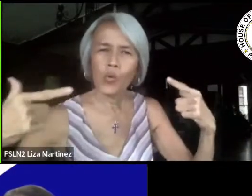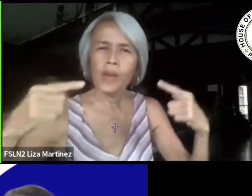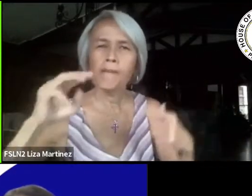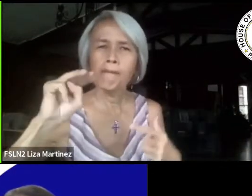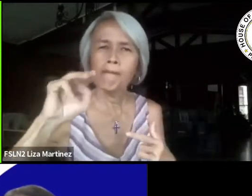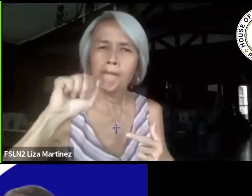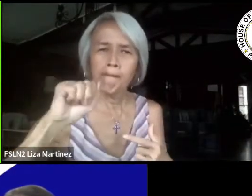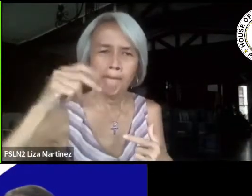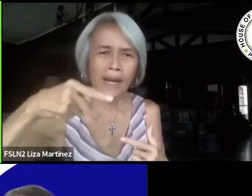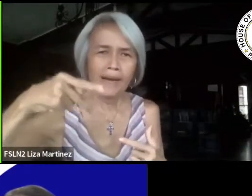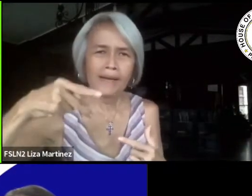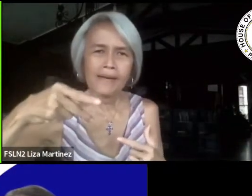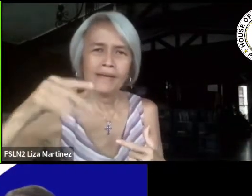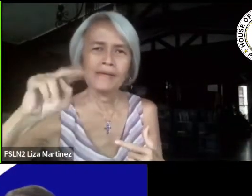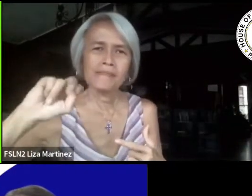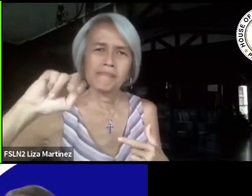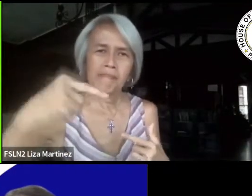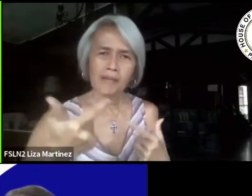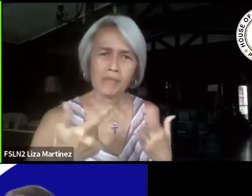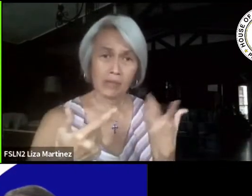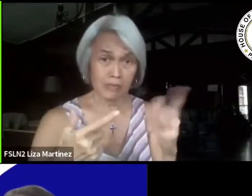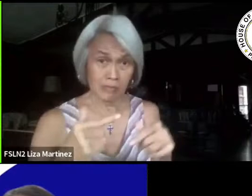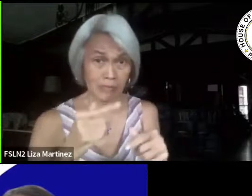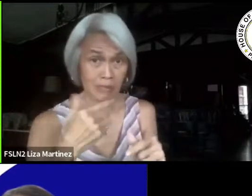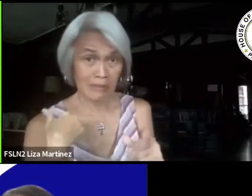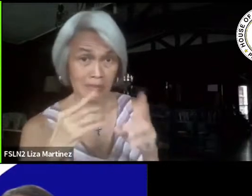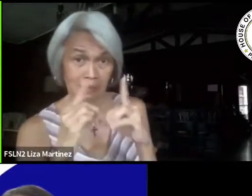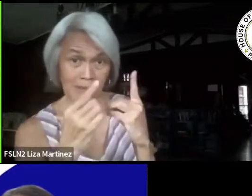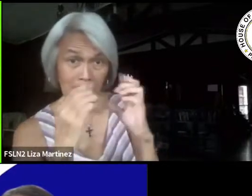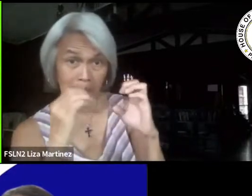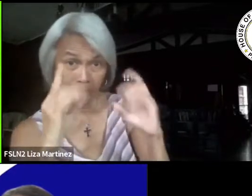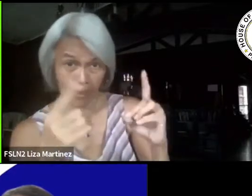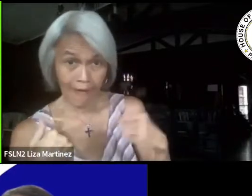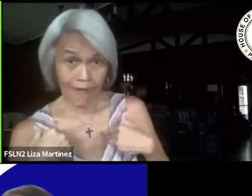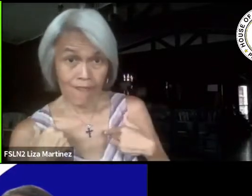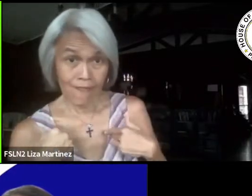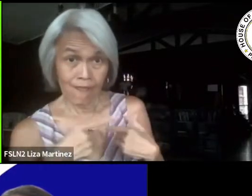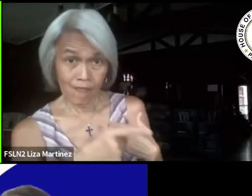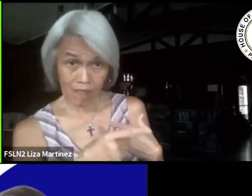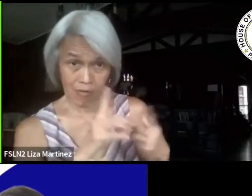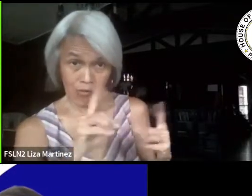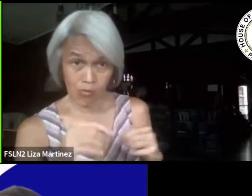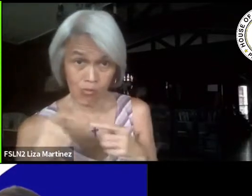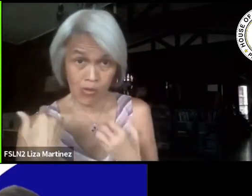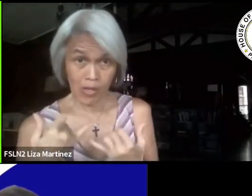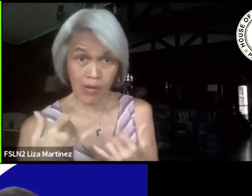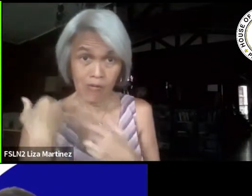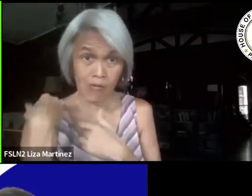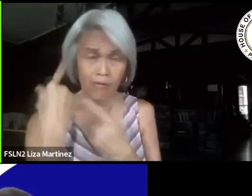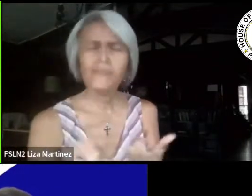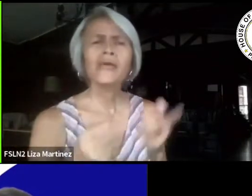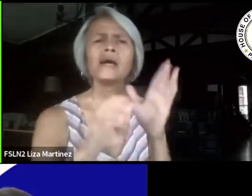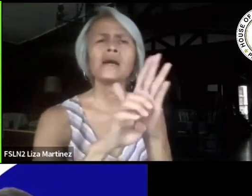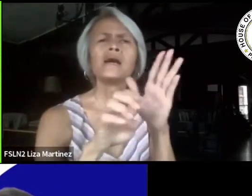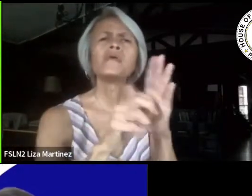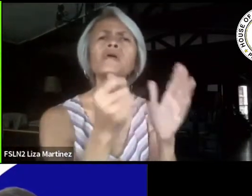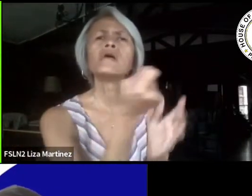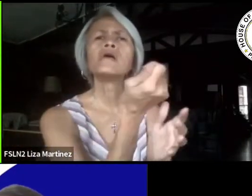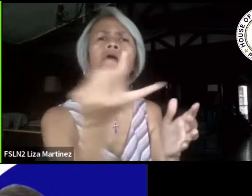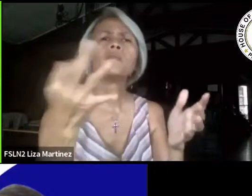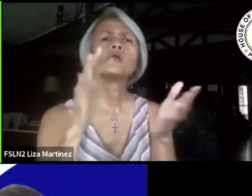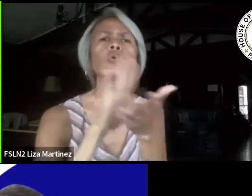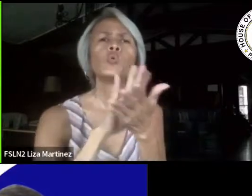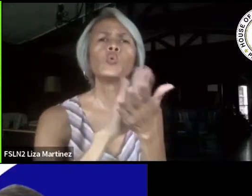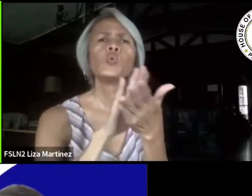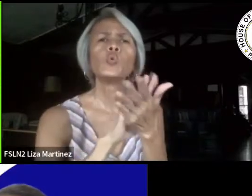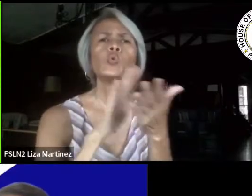the DepEd have a language mapping already? Of all, there are about how many schools in the whole Philippines? Ang DepEd